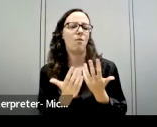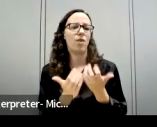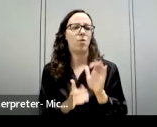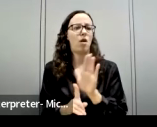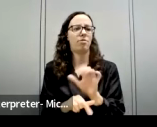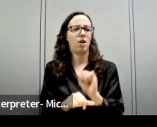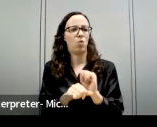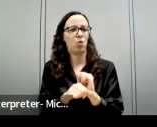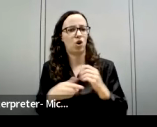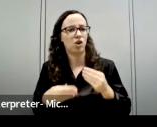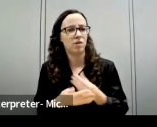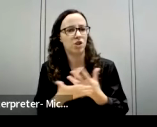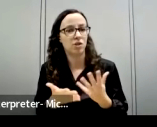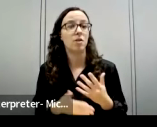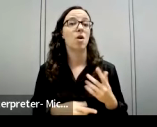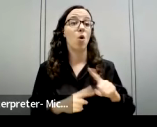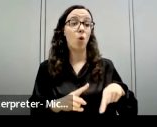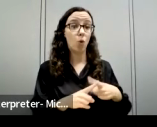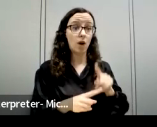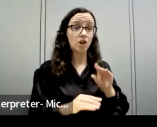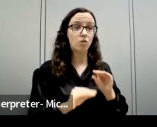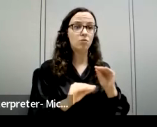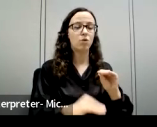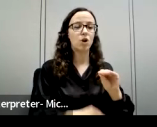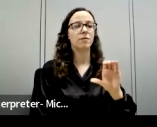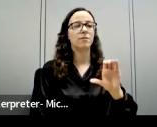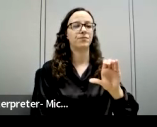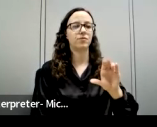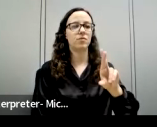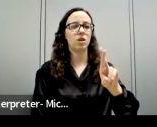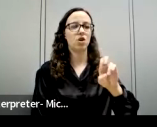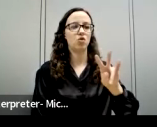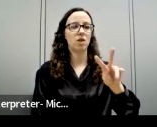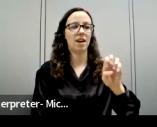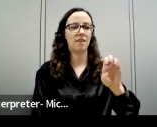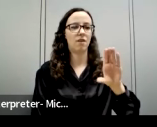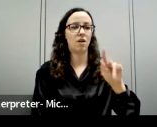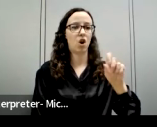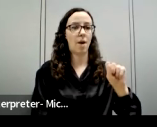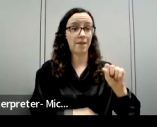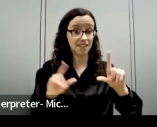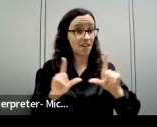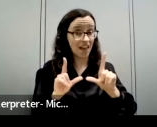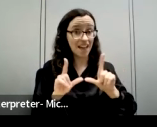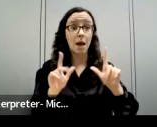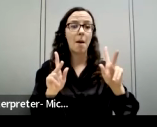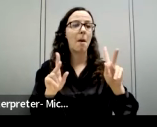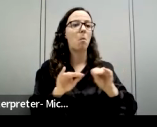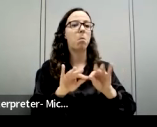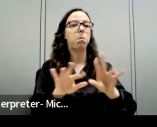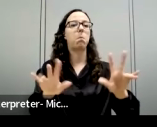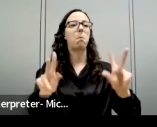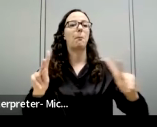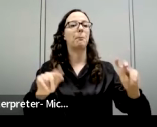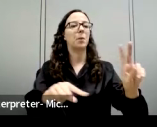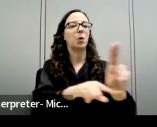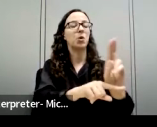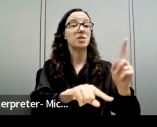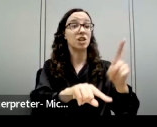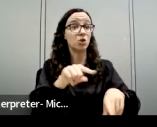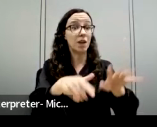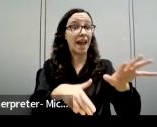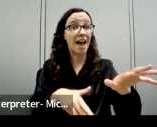being shared. Because once you do put a Creative Commons license on there, people can use it. You can't take it back. You can't be like, never